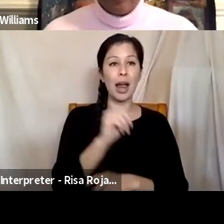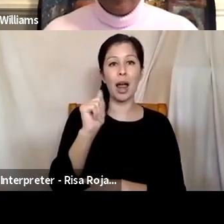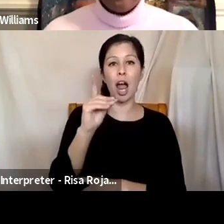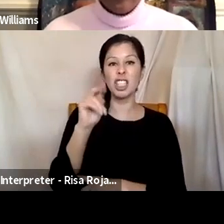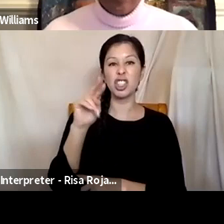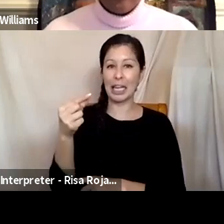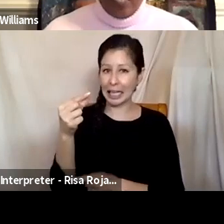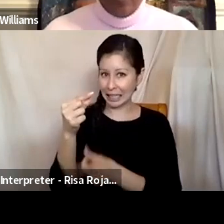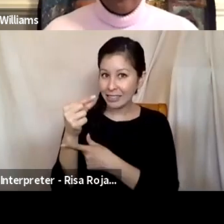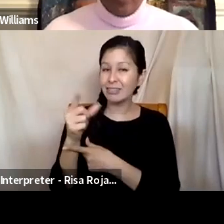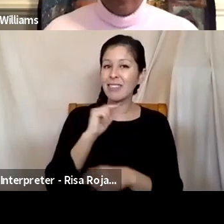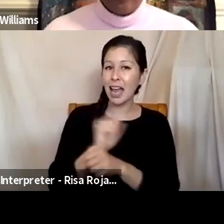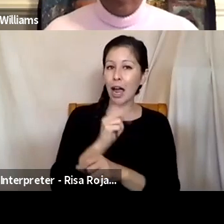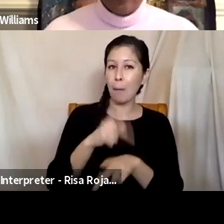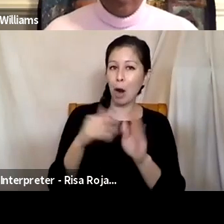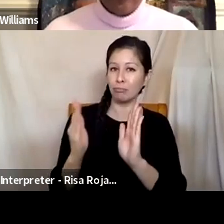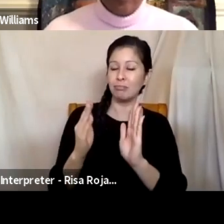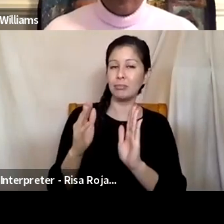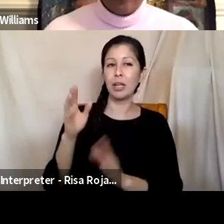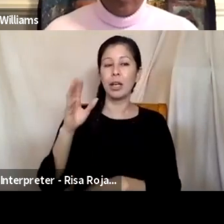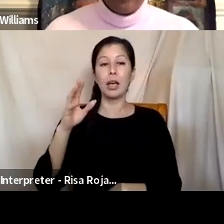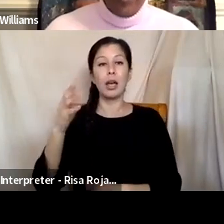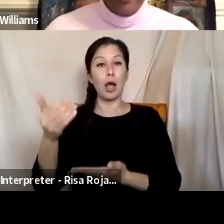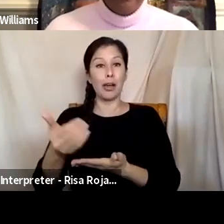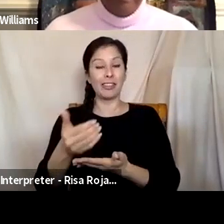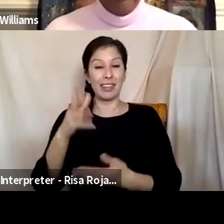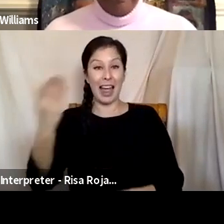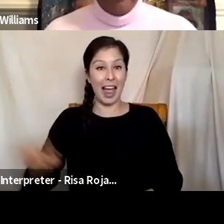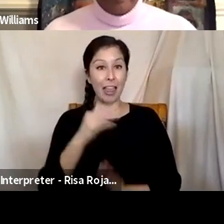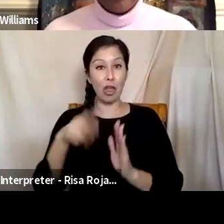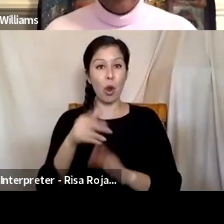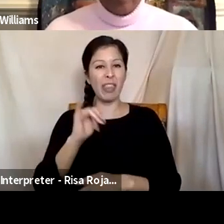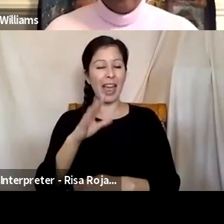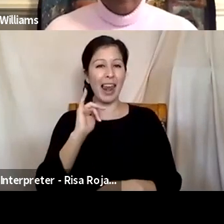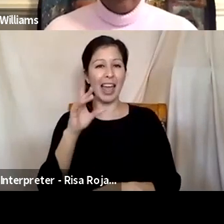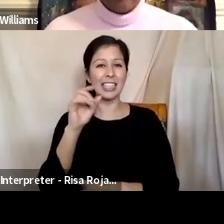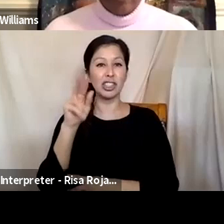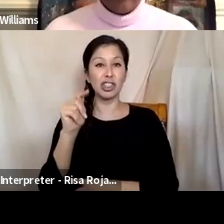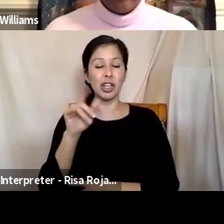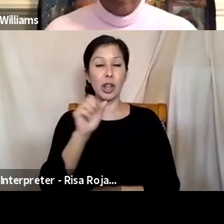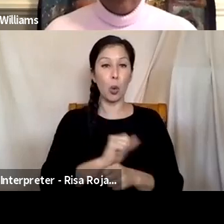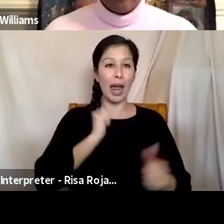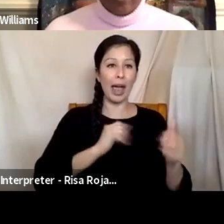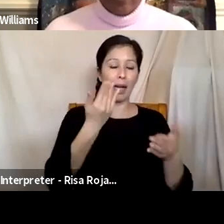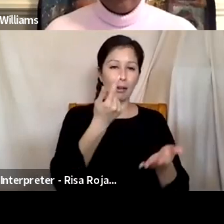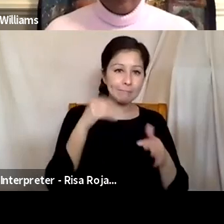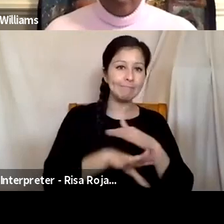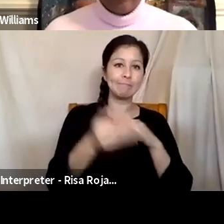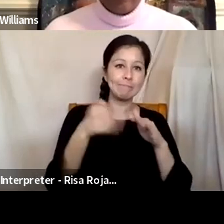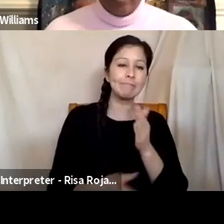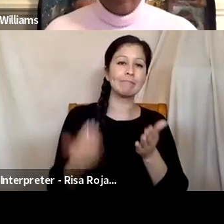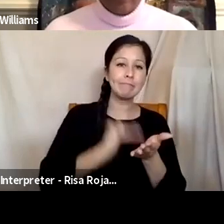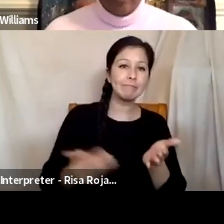auditioning. The booking the role is dessert. Yeah. The work of an actor is going in again and again and again